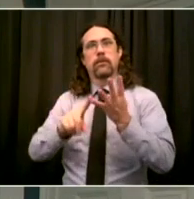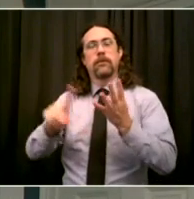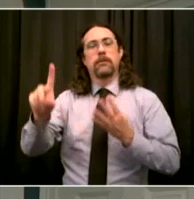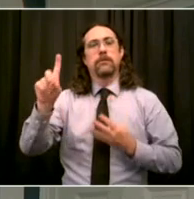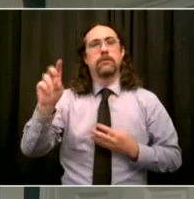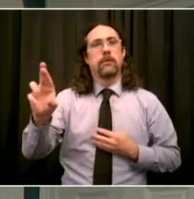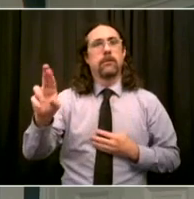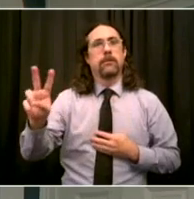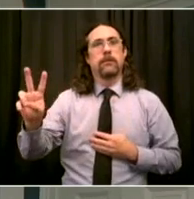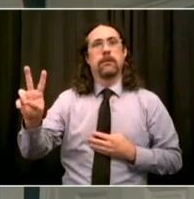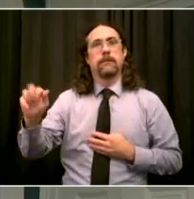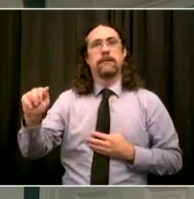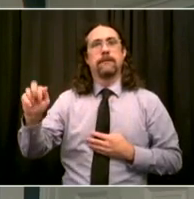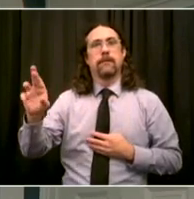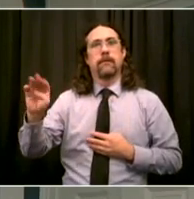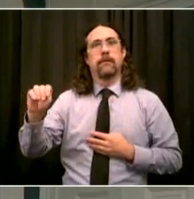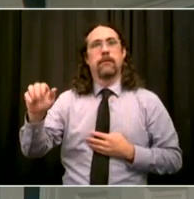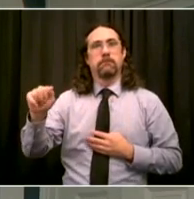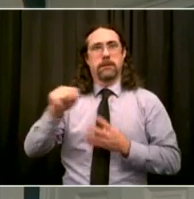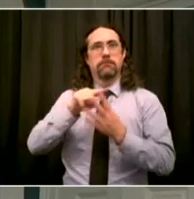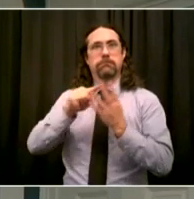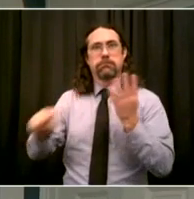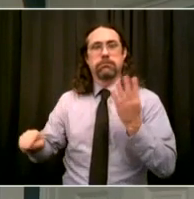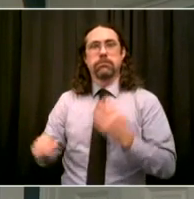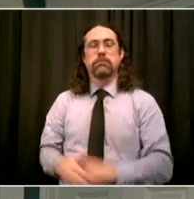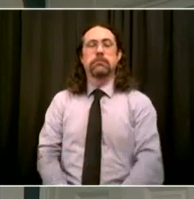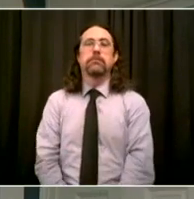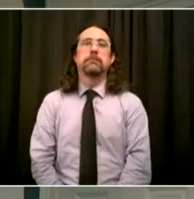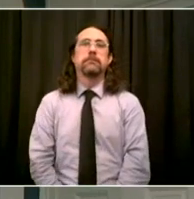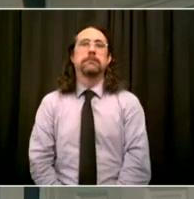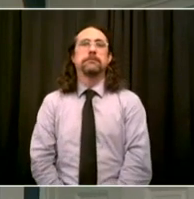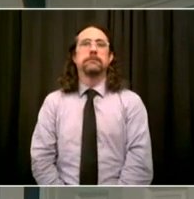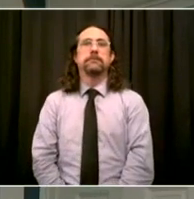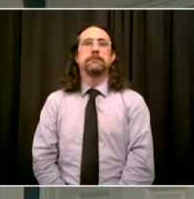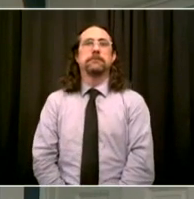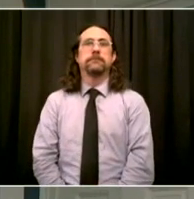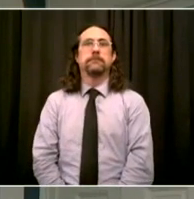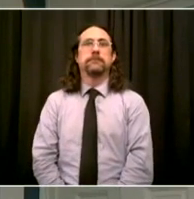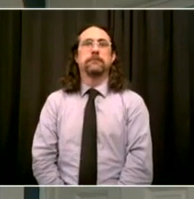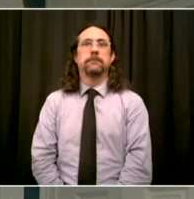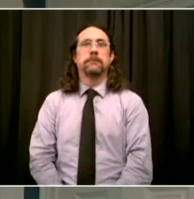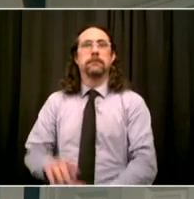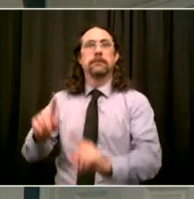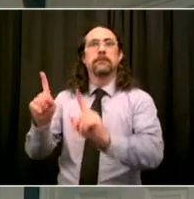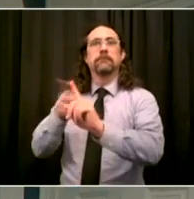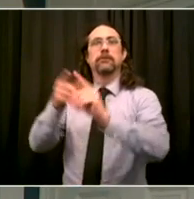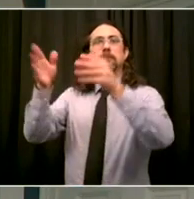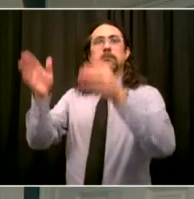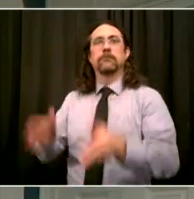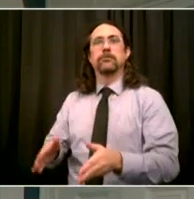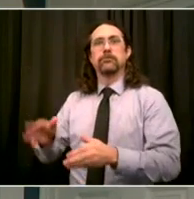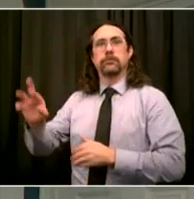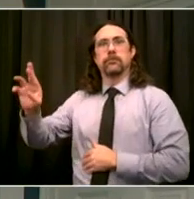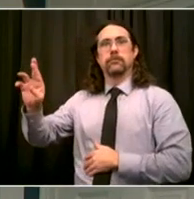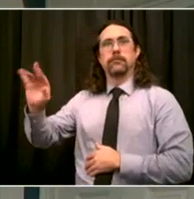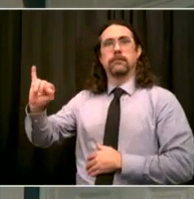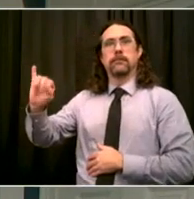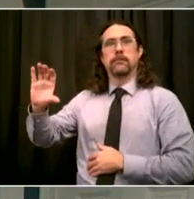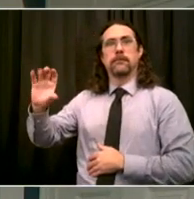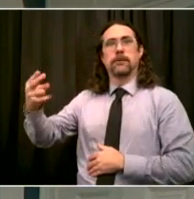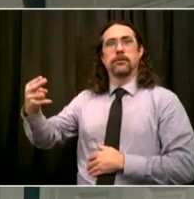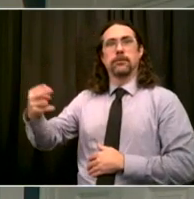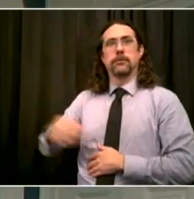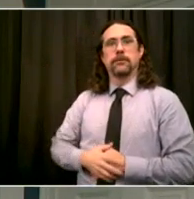morning, everyone on the call. I'll start with the COVID uptick that you just alluded to, Mayor. And I know you've been asked before about whether